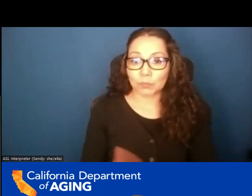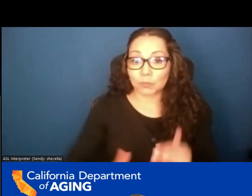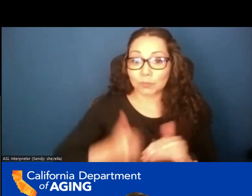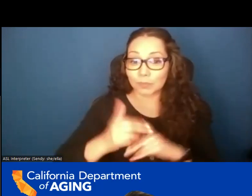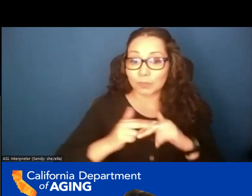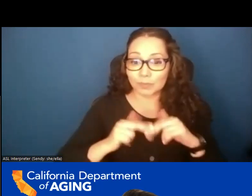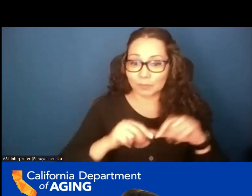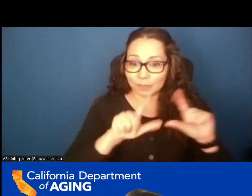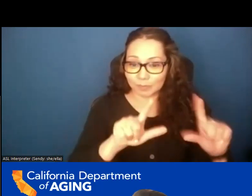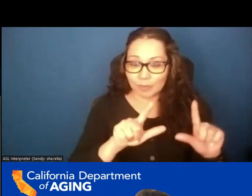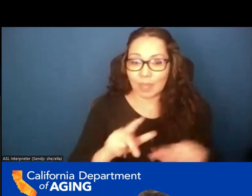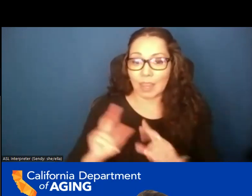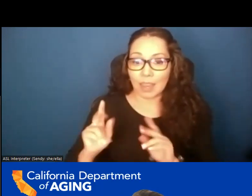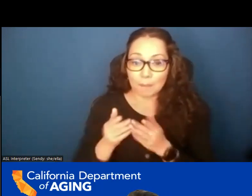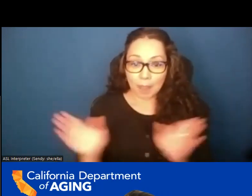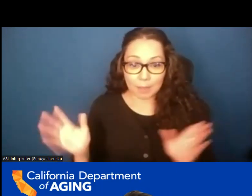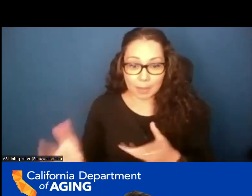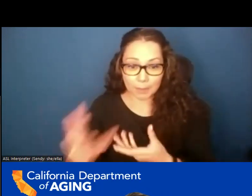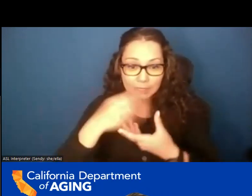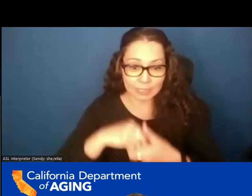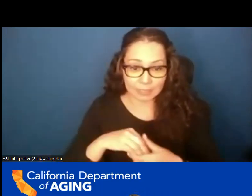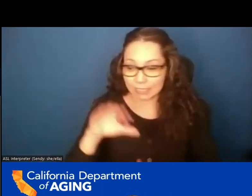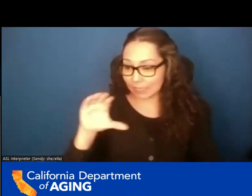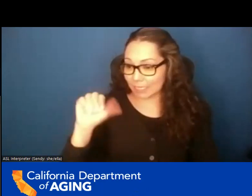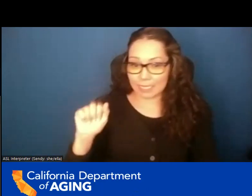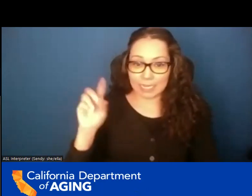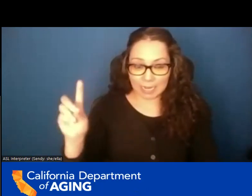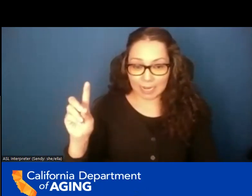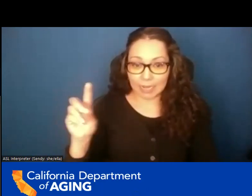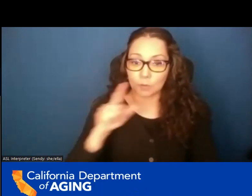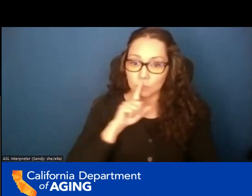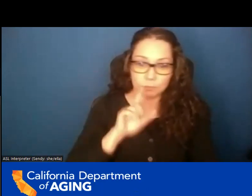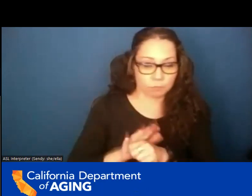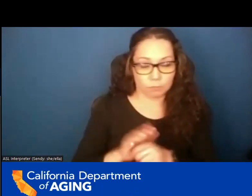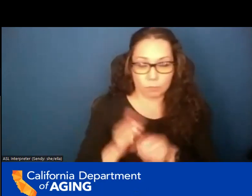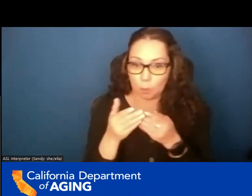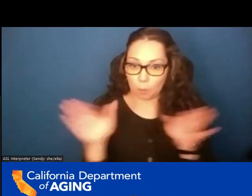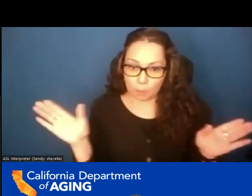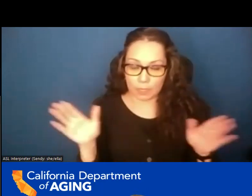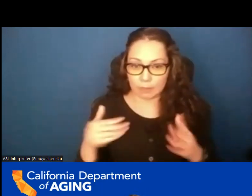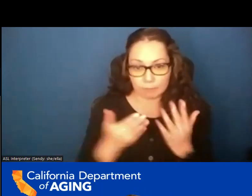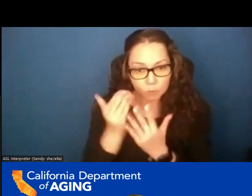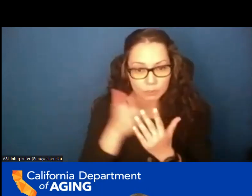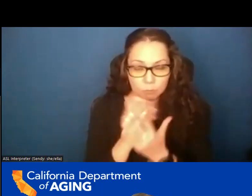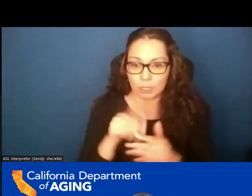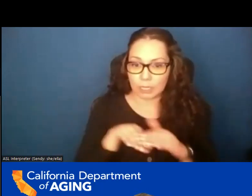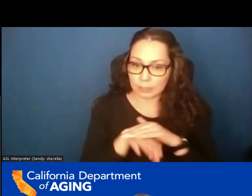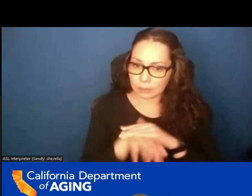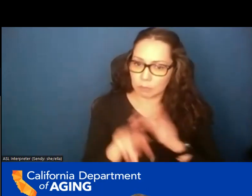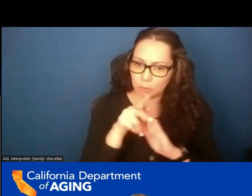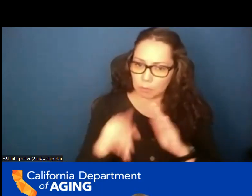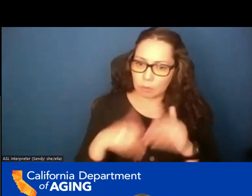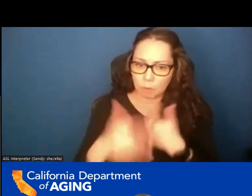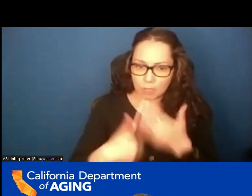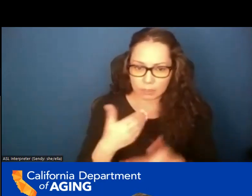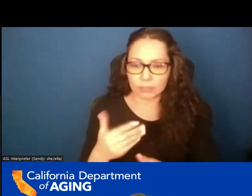Public participation. So CDA is committed to ensuring an open, transparent, and accessible process. All workgroup meetings